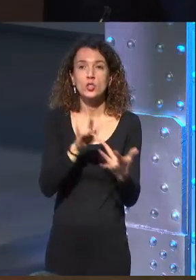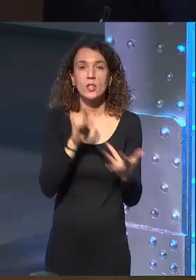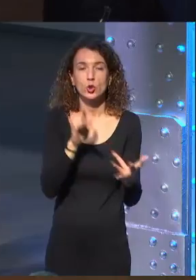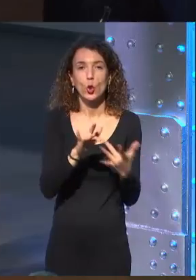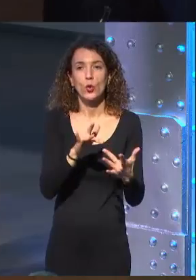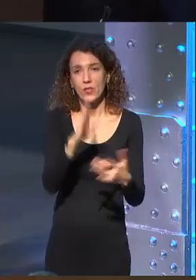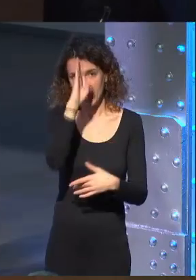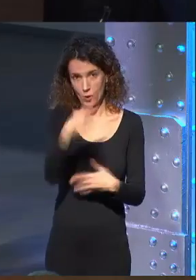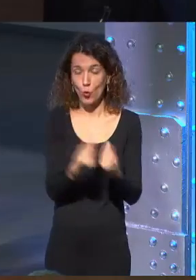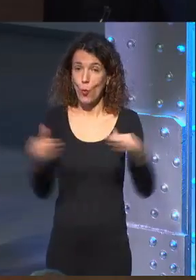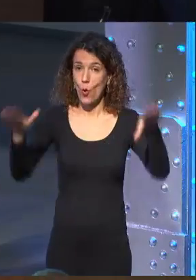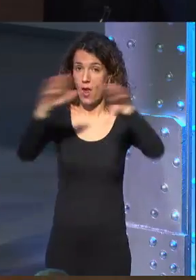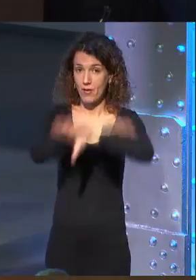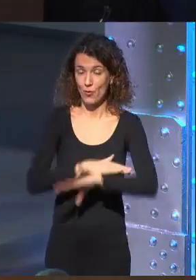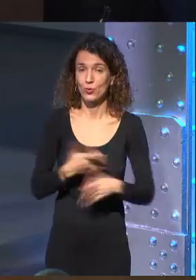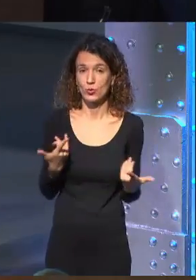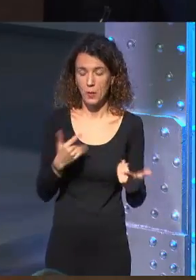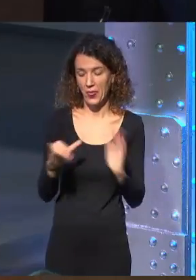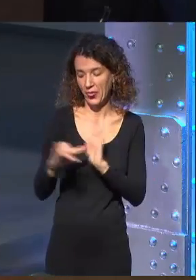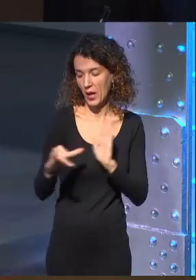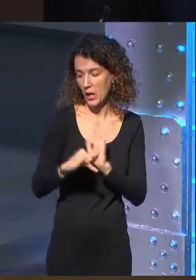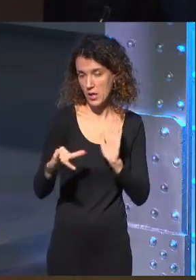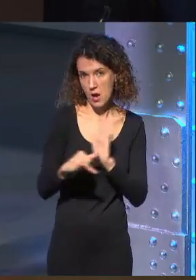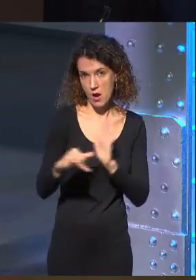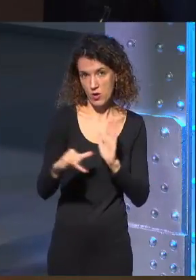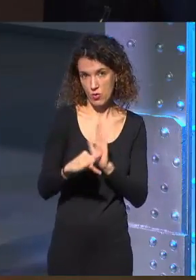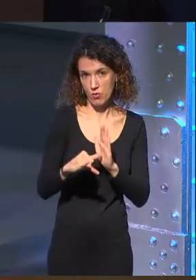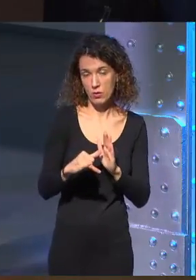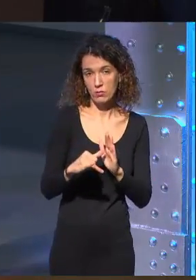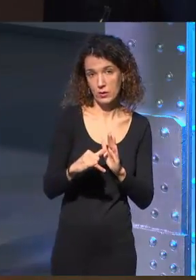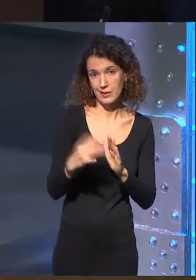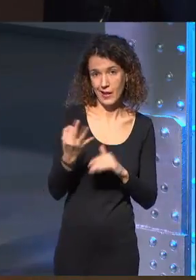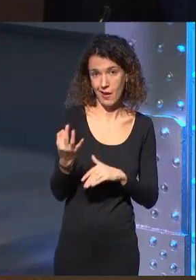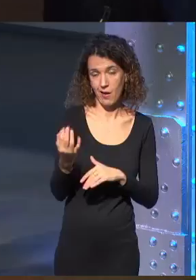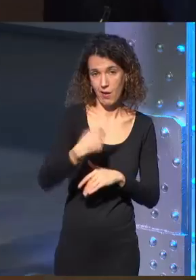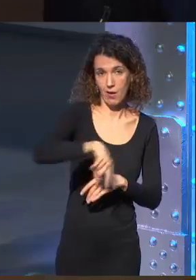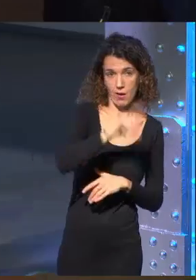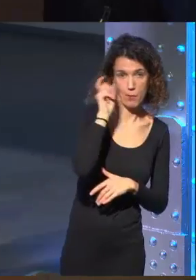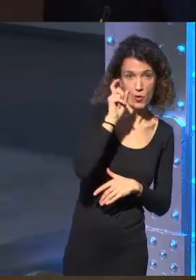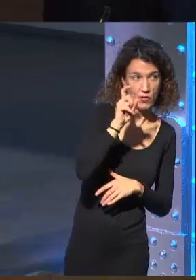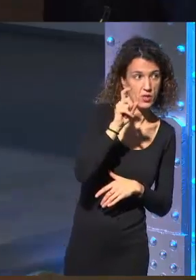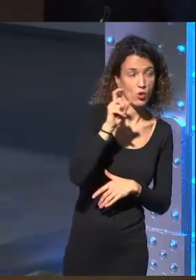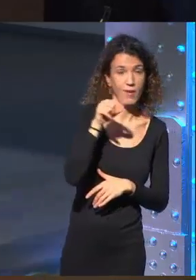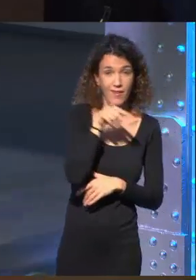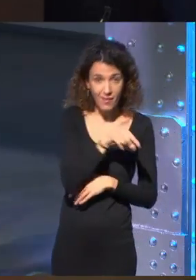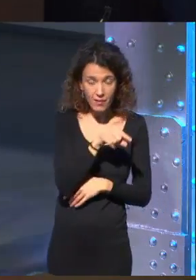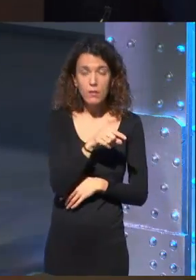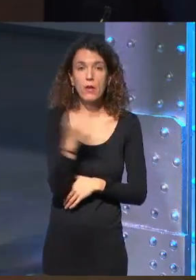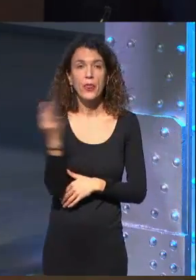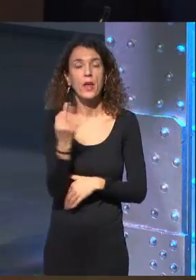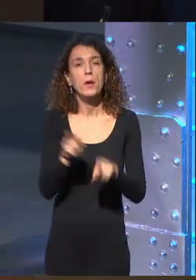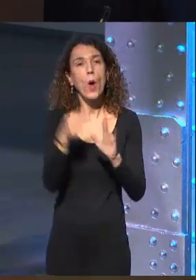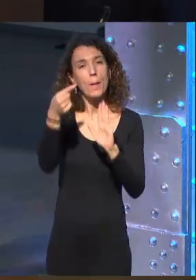think it's even more important, because they have the daily contact with their children and is much closer than